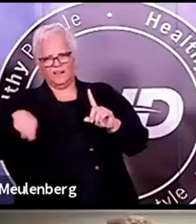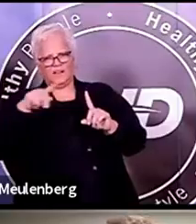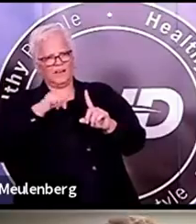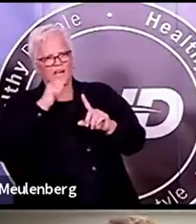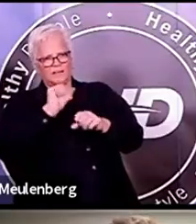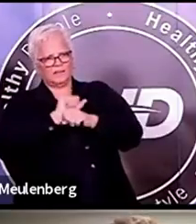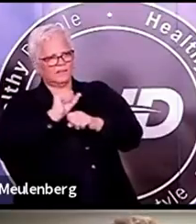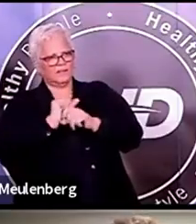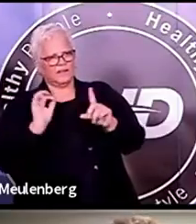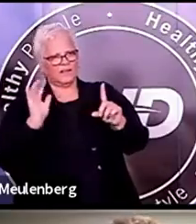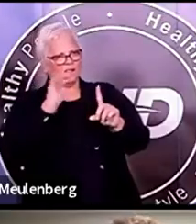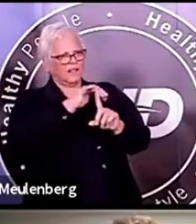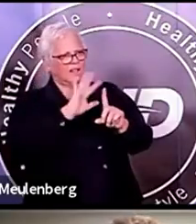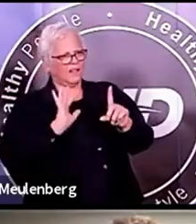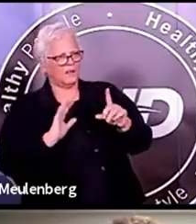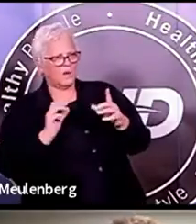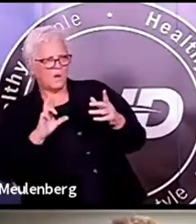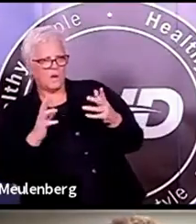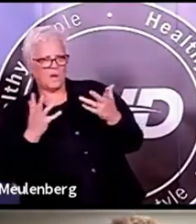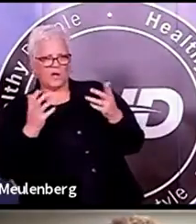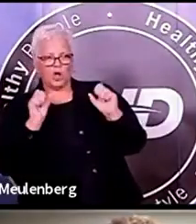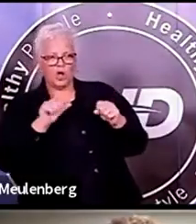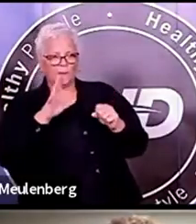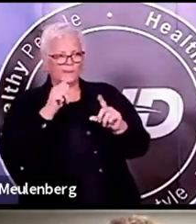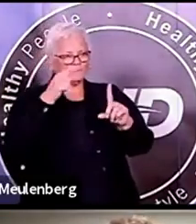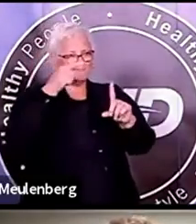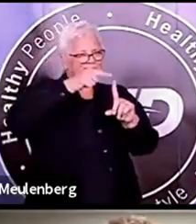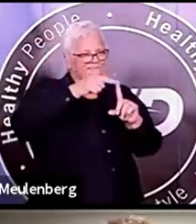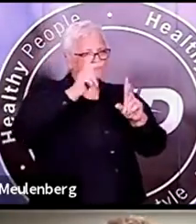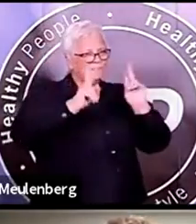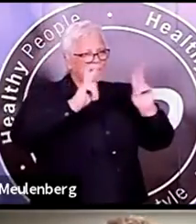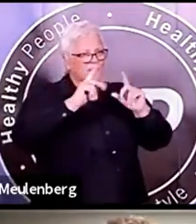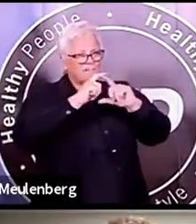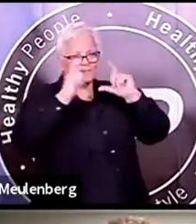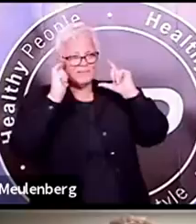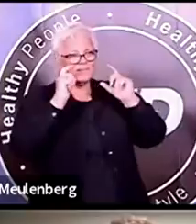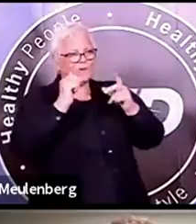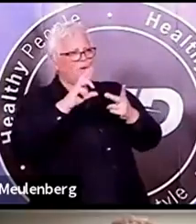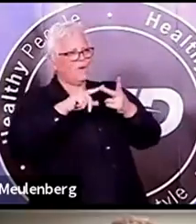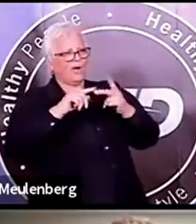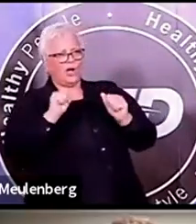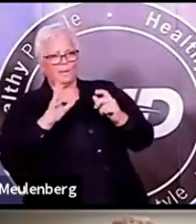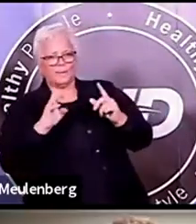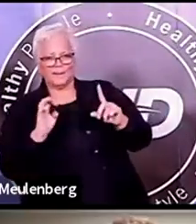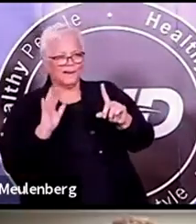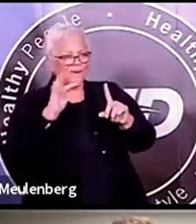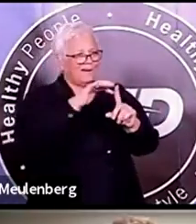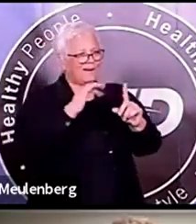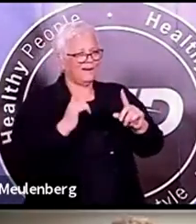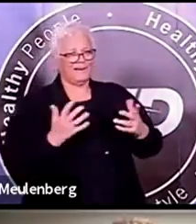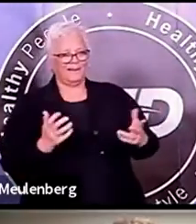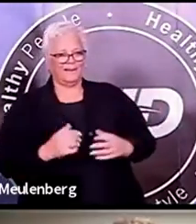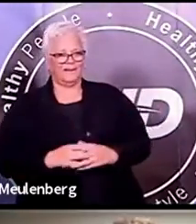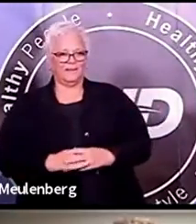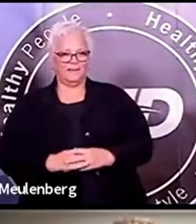where those cities are not regulated in any way. Does that sound familiar? That's